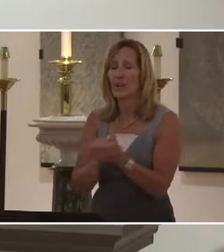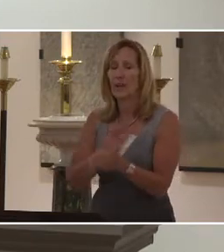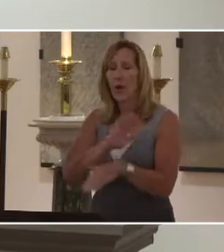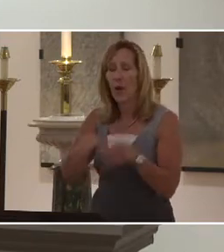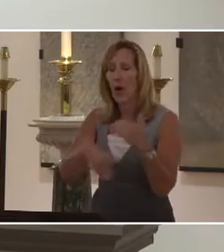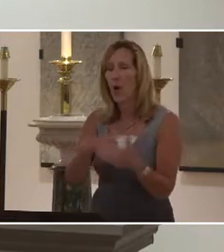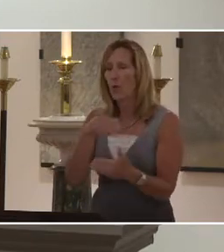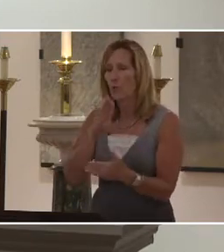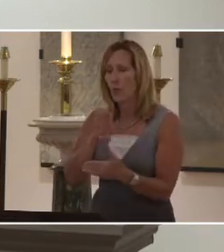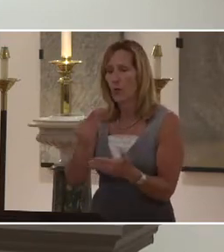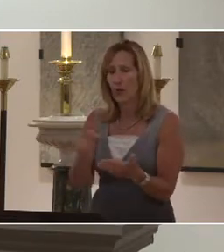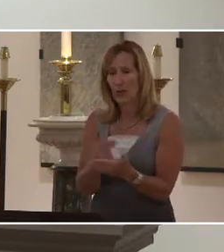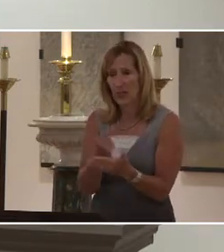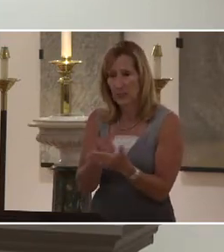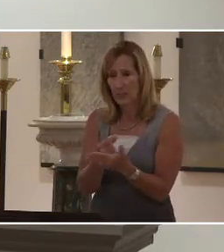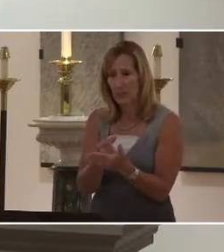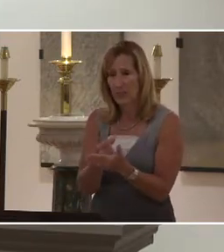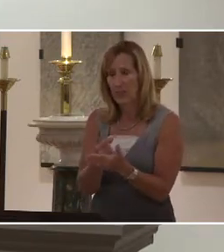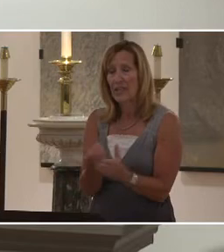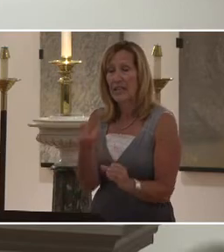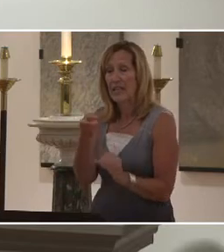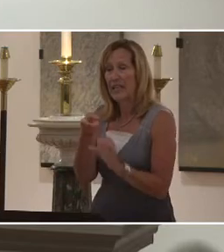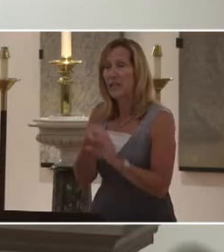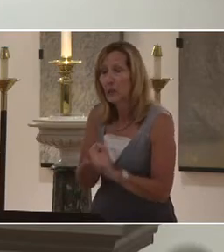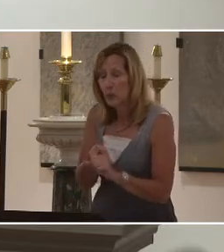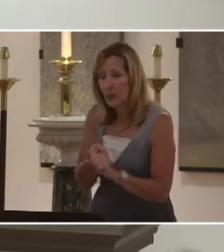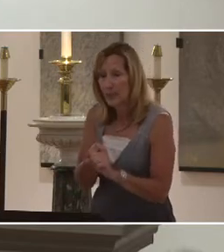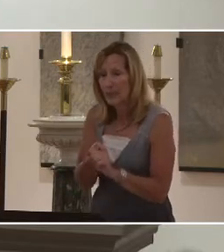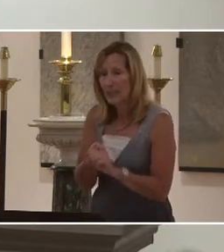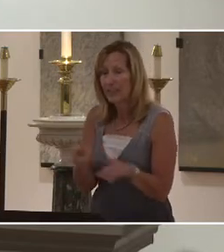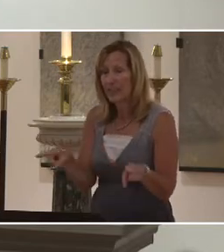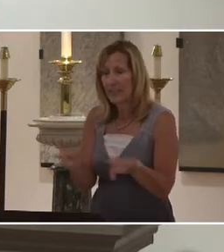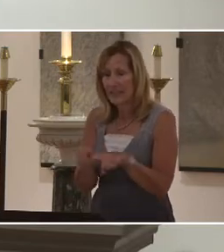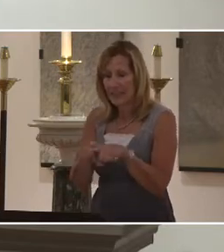all 4 Gospels included it?